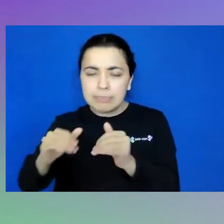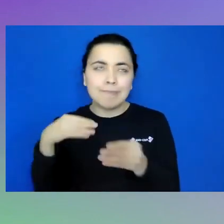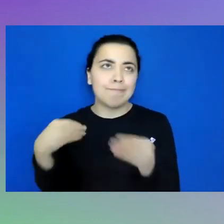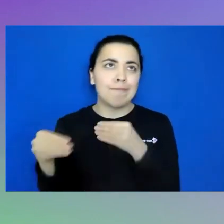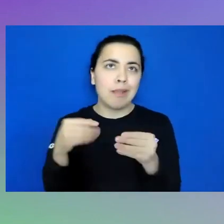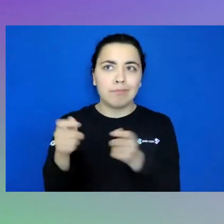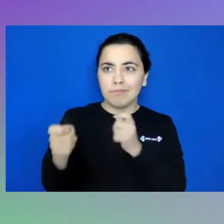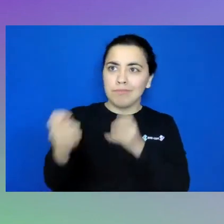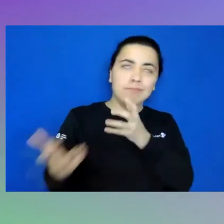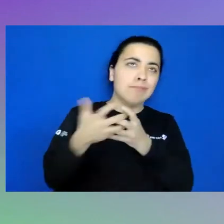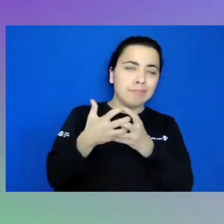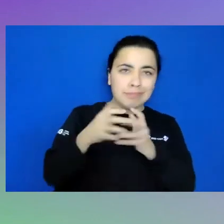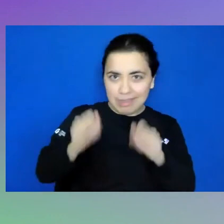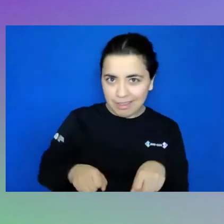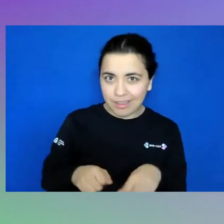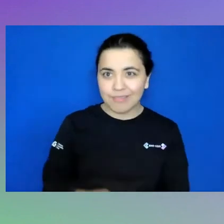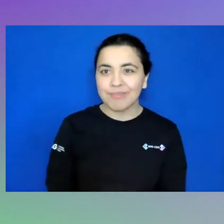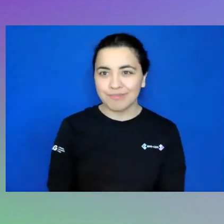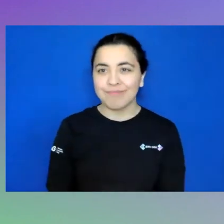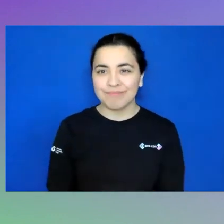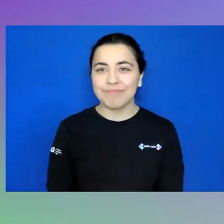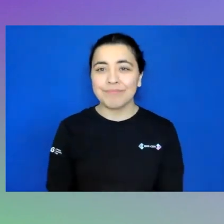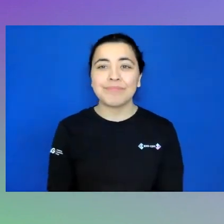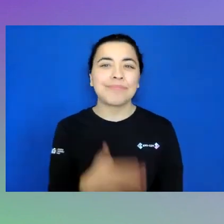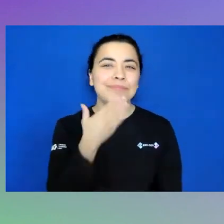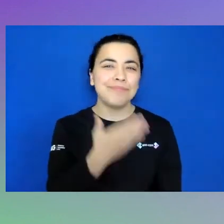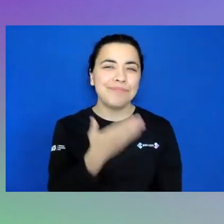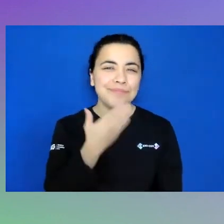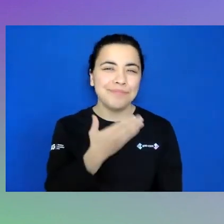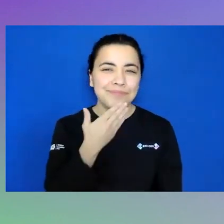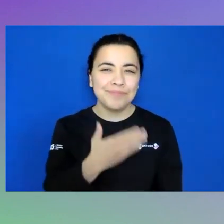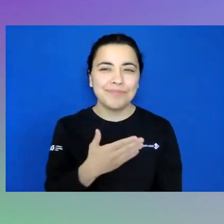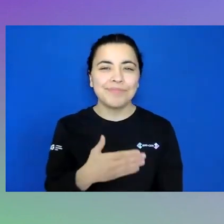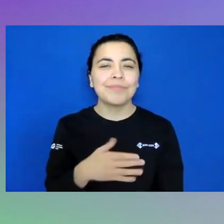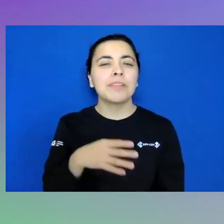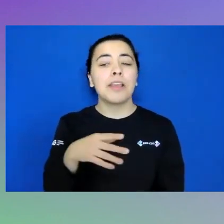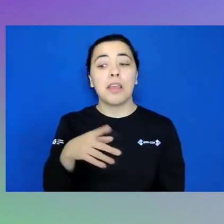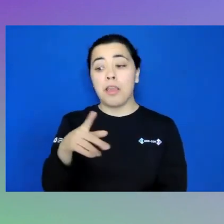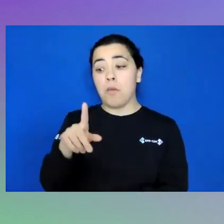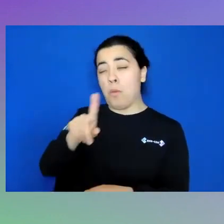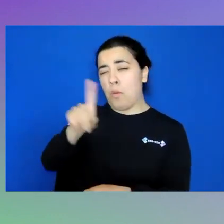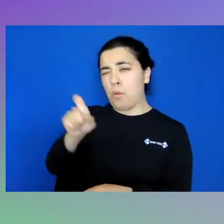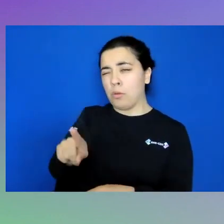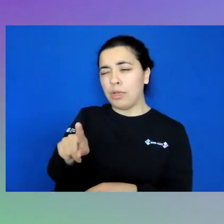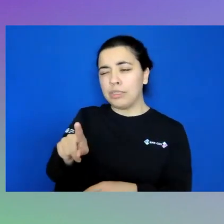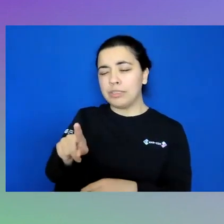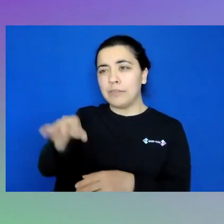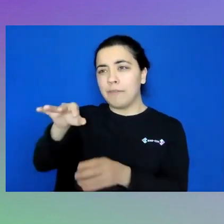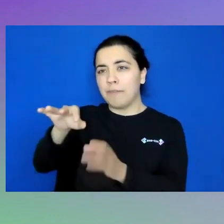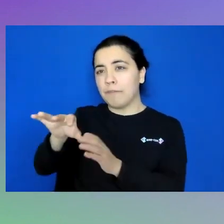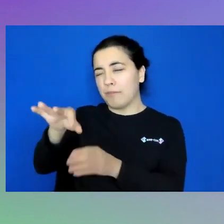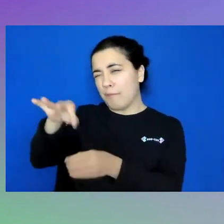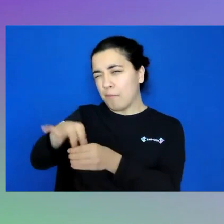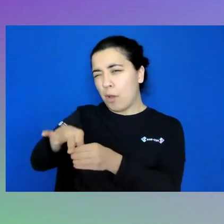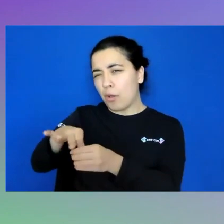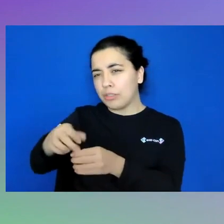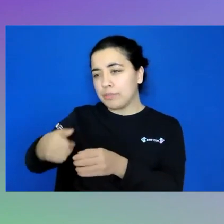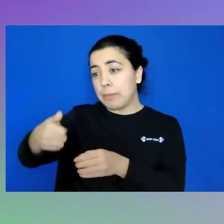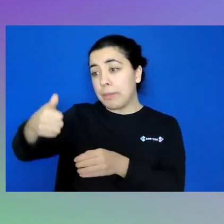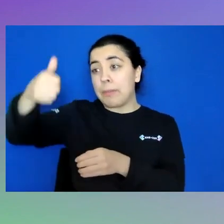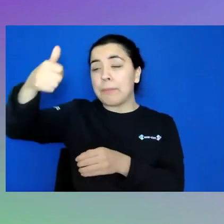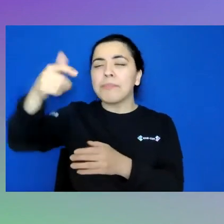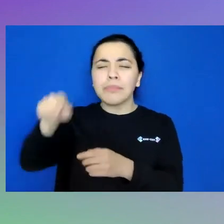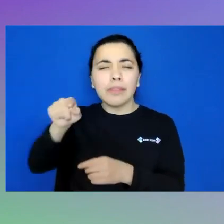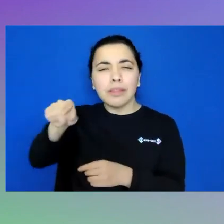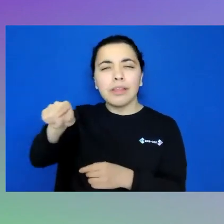Thank you. Here's a question that was, I think, got the most upvotes. So let's do Brandon's next. How do we pick our